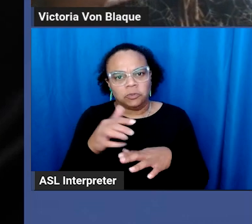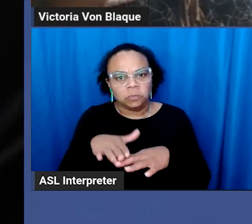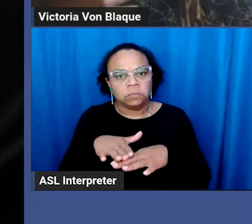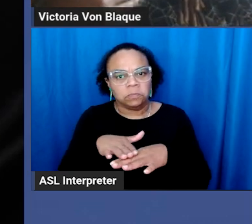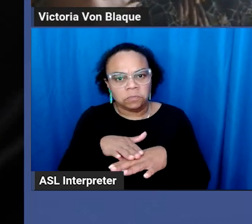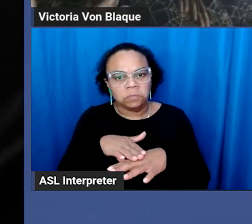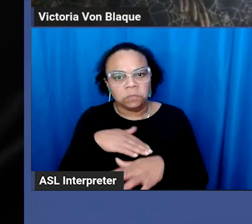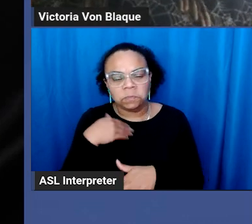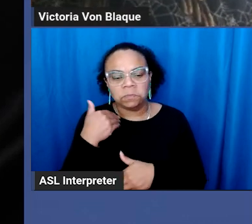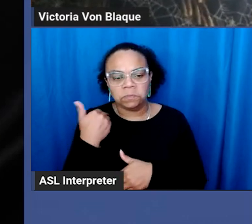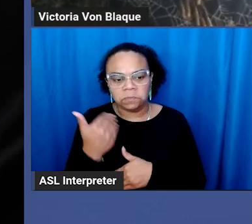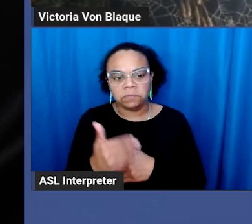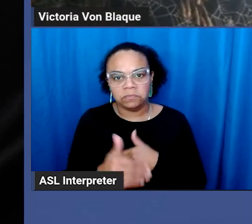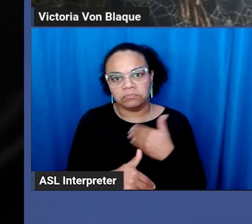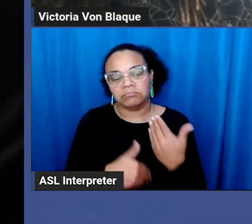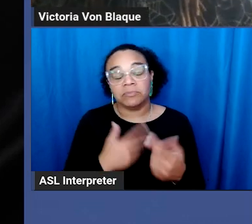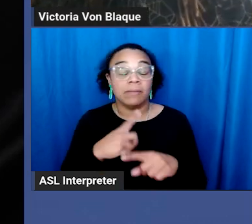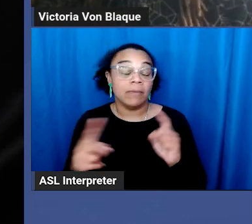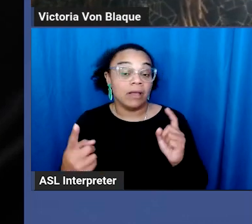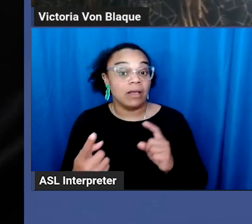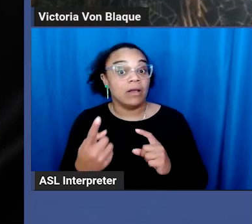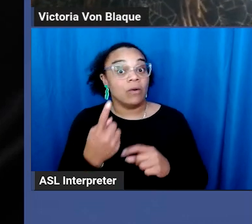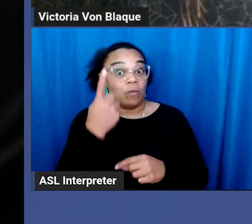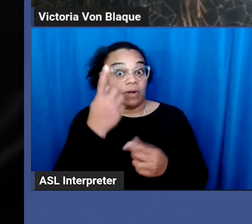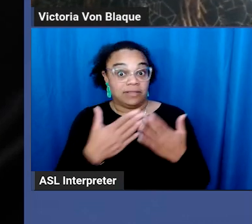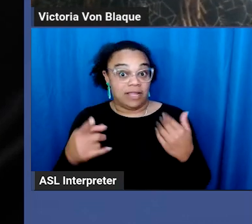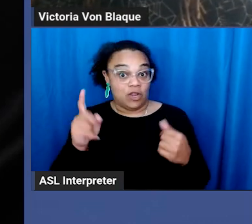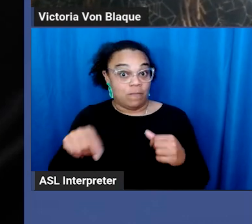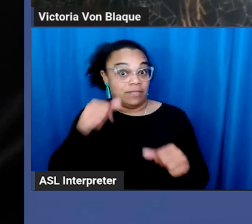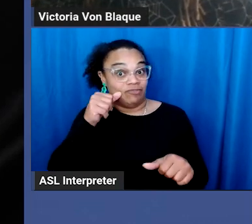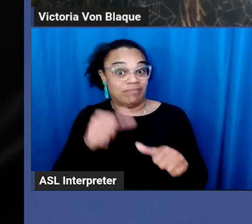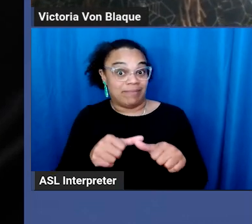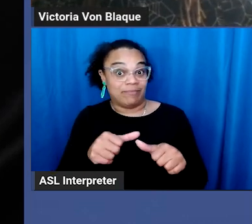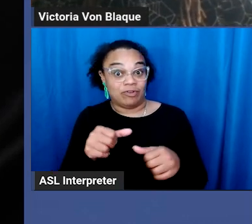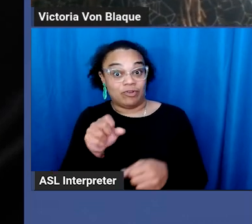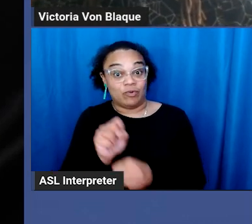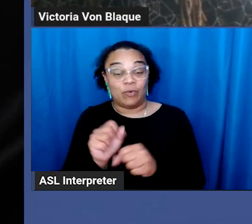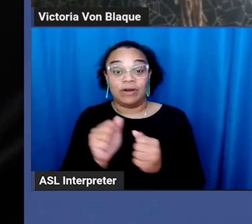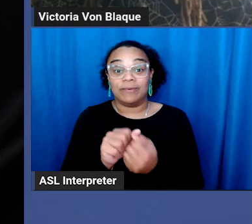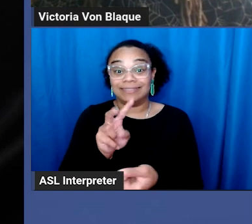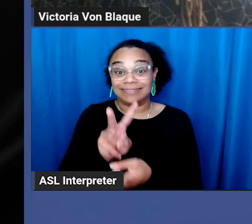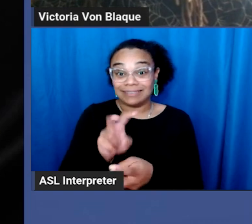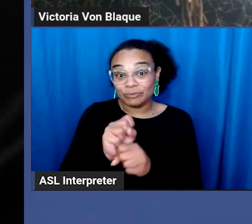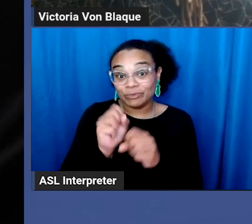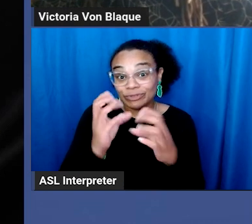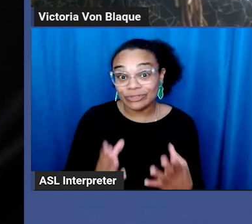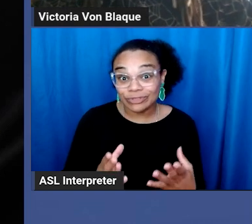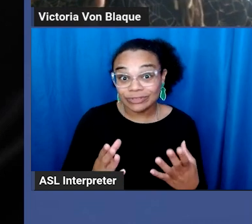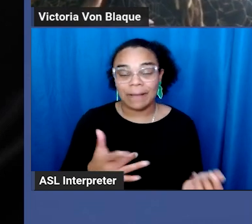but one of the things to take in consideration when working with sex workers is word of mouth.